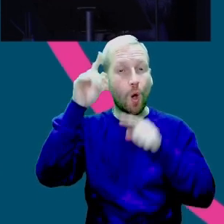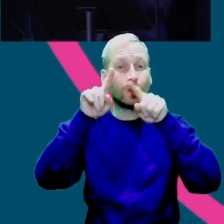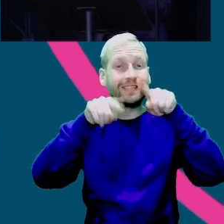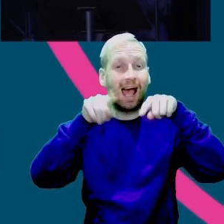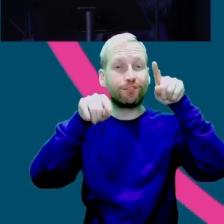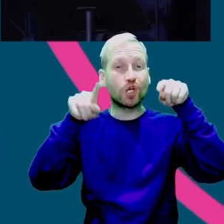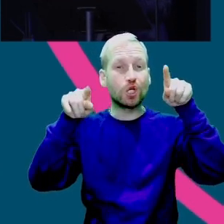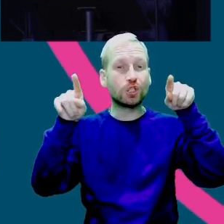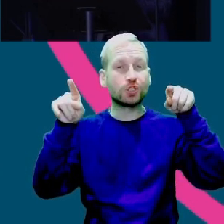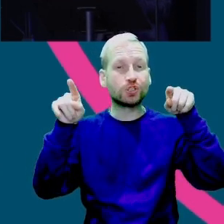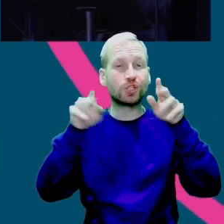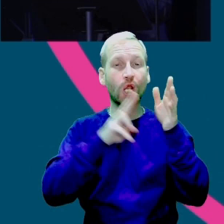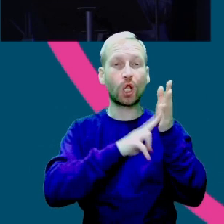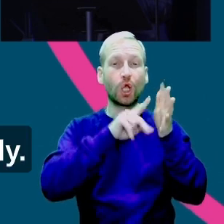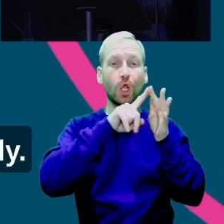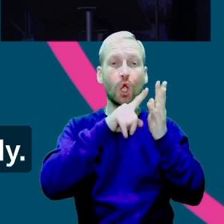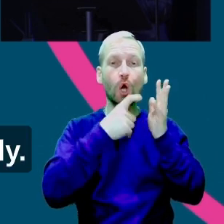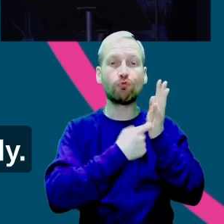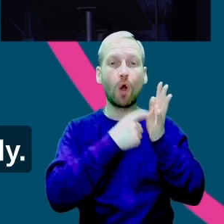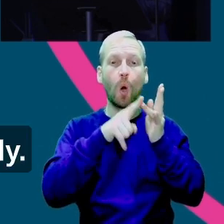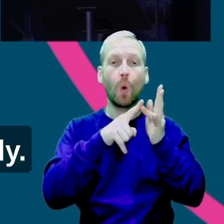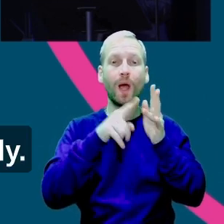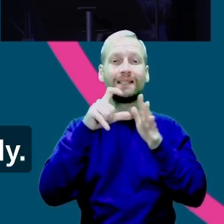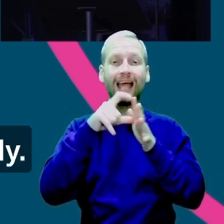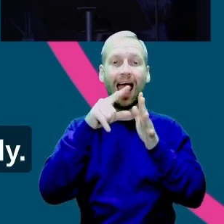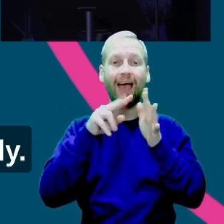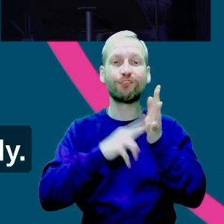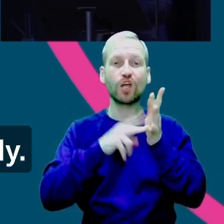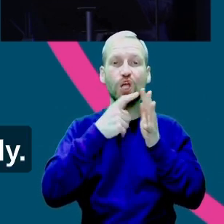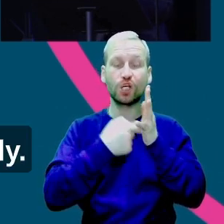colour of the room, the colour of the lighting can be really